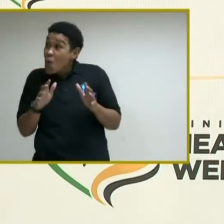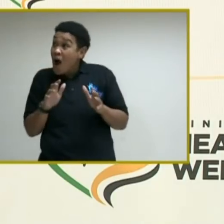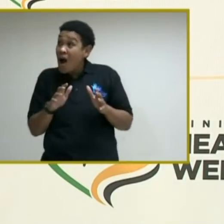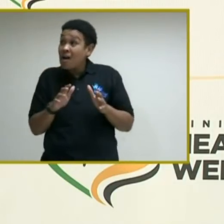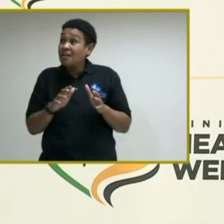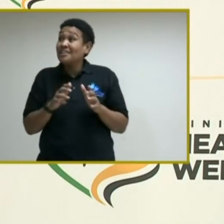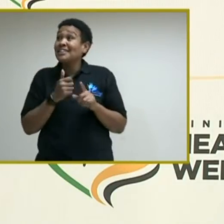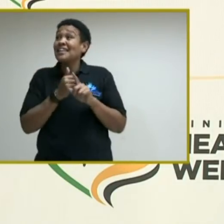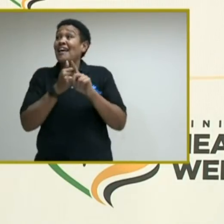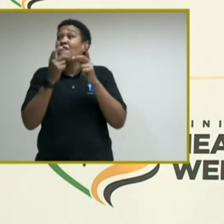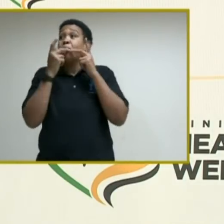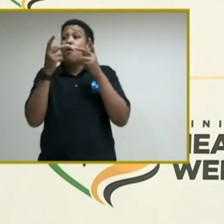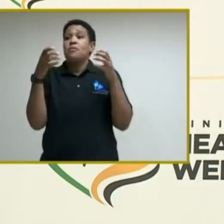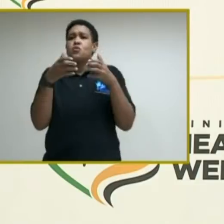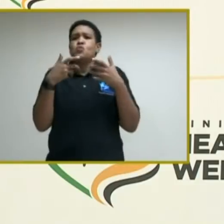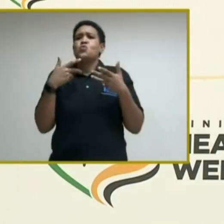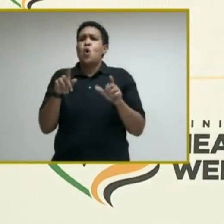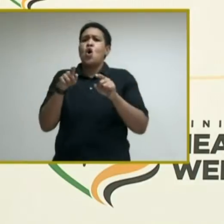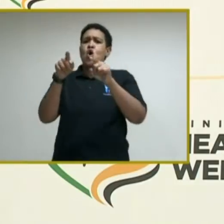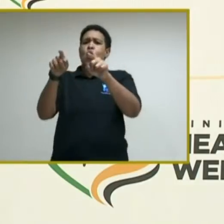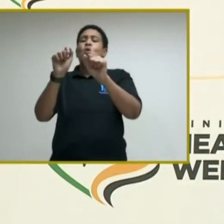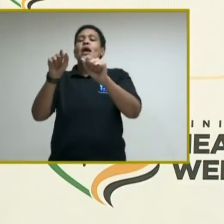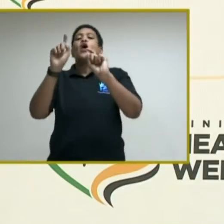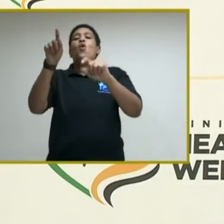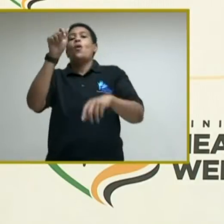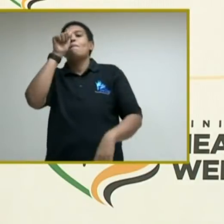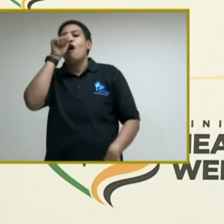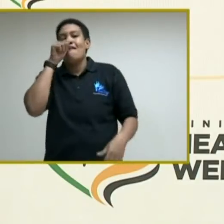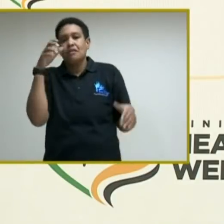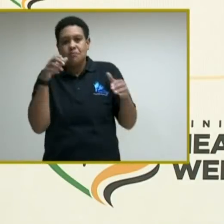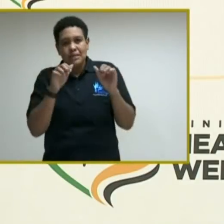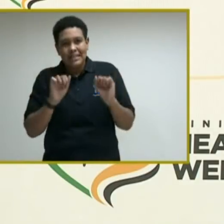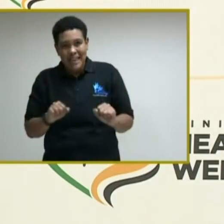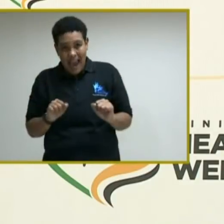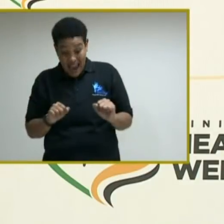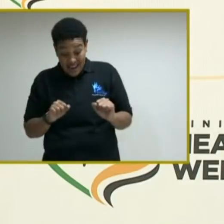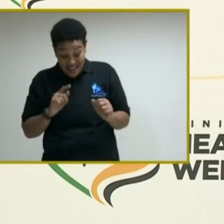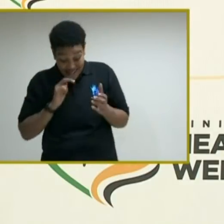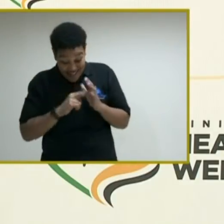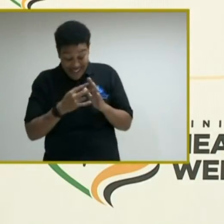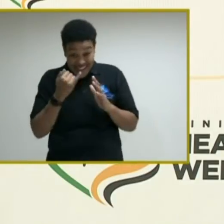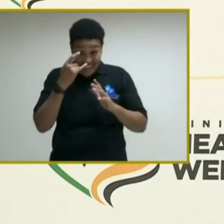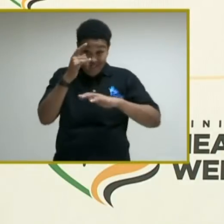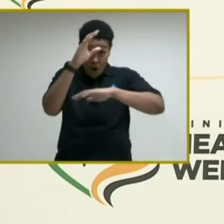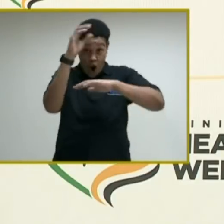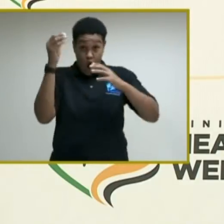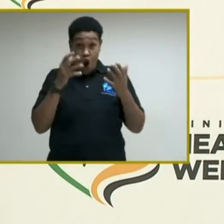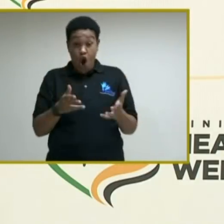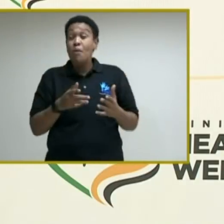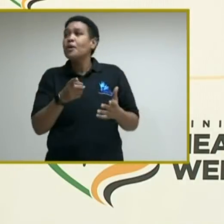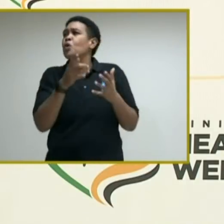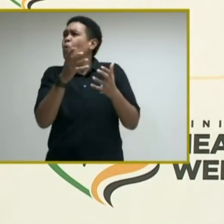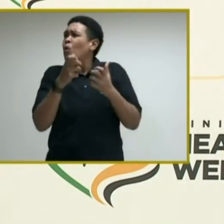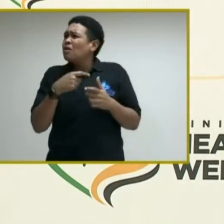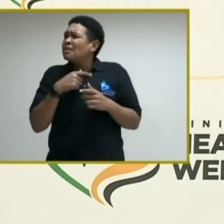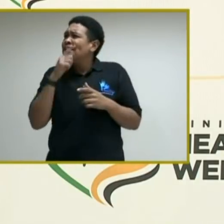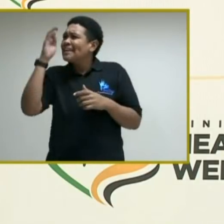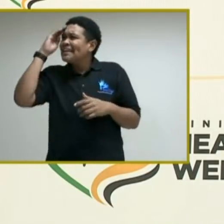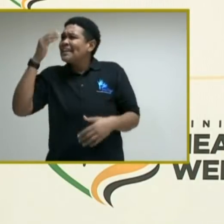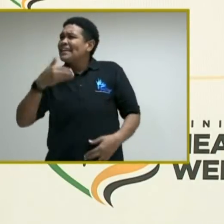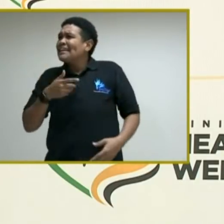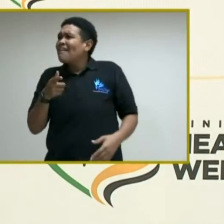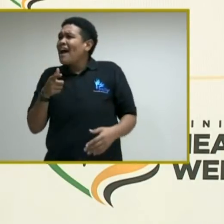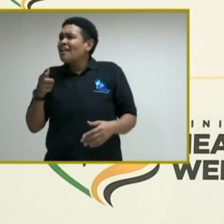of the public entities, you can go to a private entity. And indeed, if you're a company and you want to invite